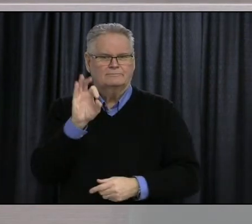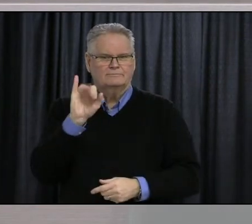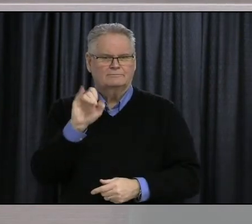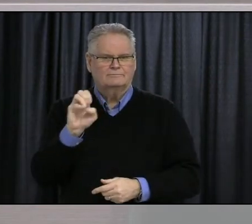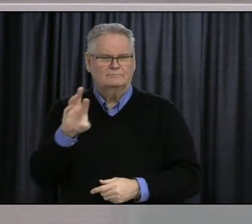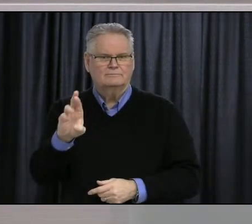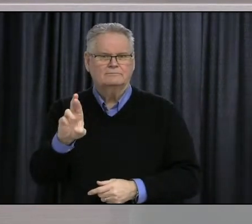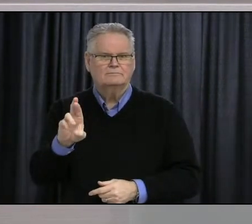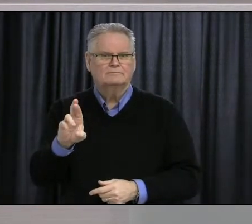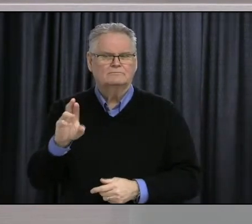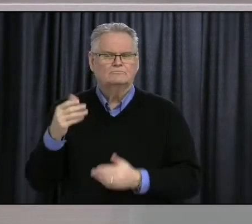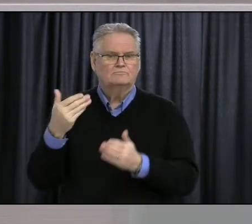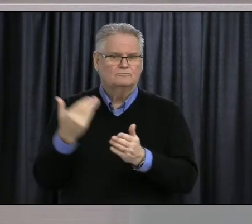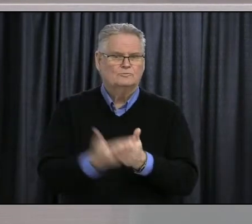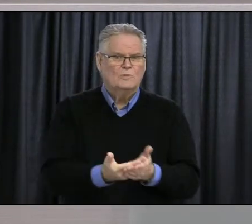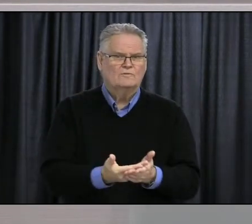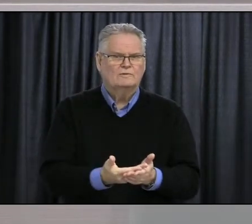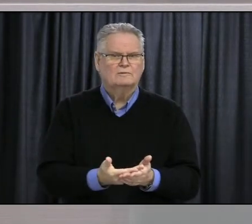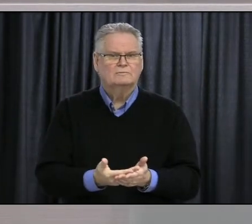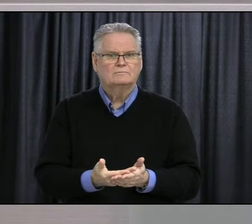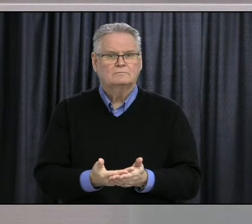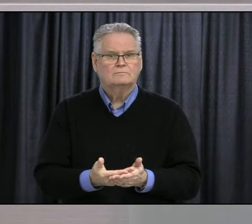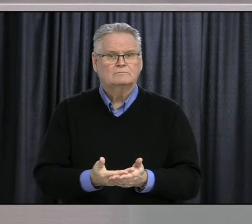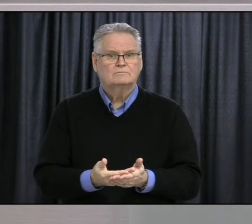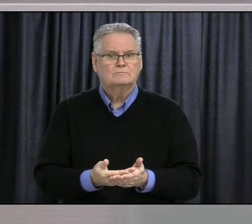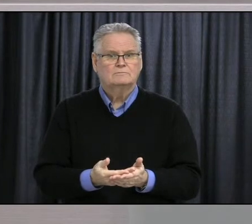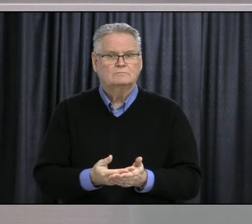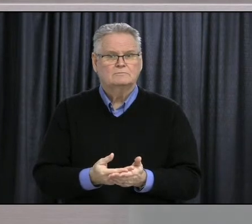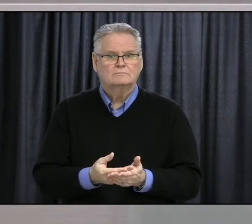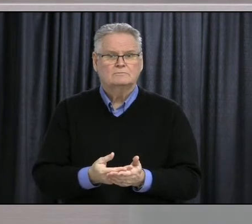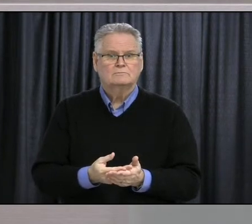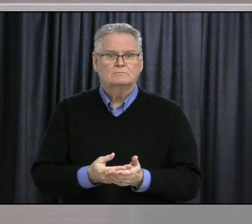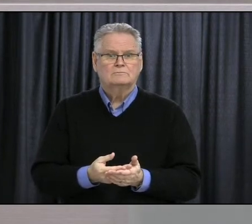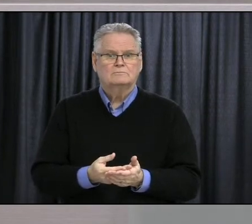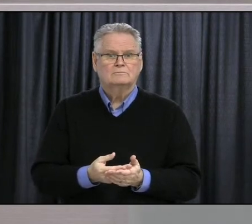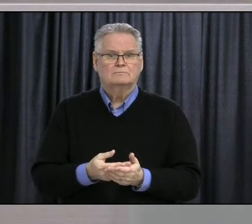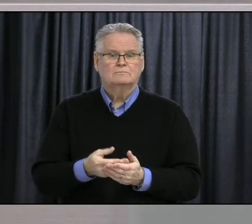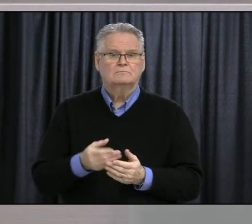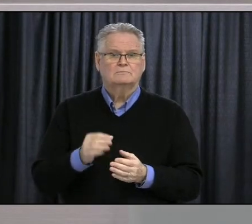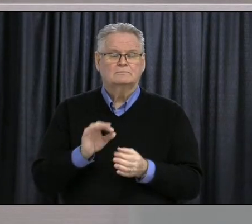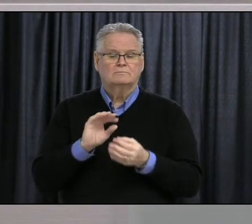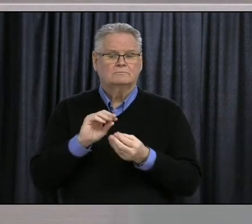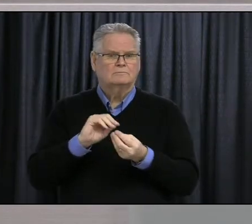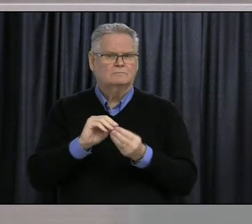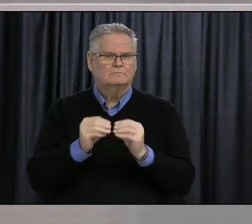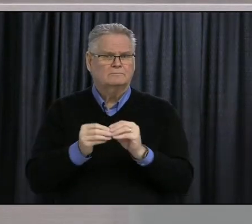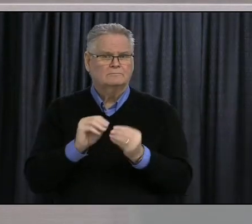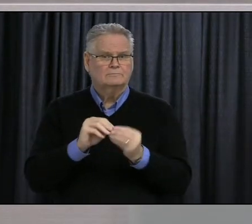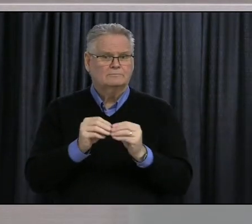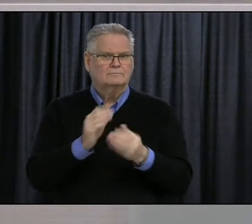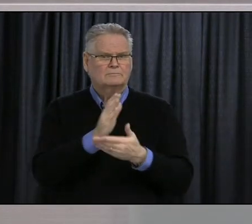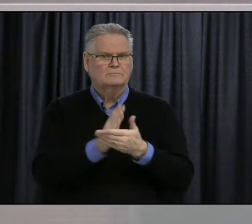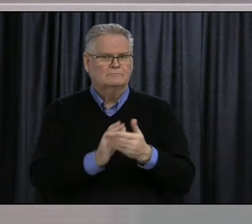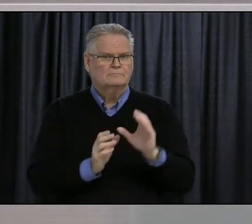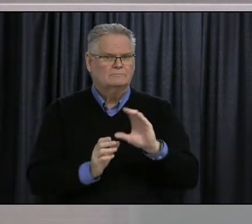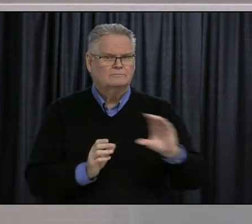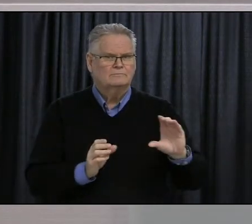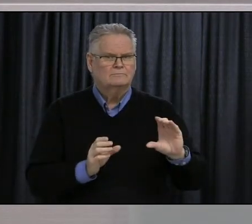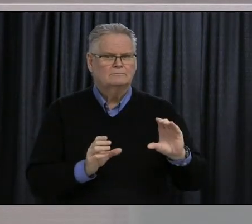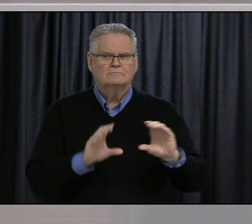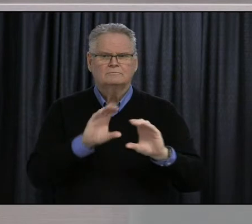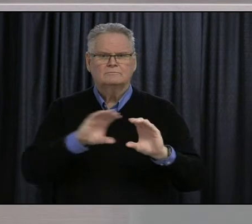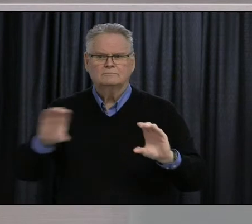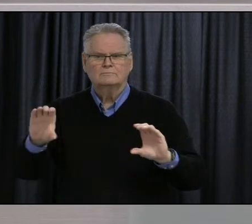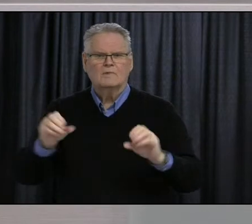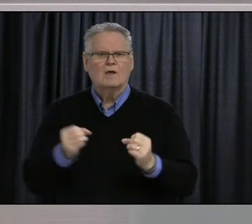factor into the vaccination process. But where are we in terms of the vaccinations for the current phase, and how